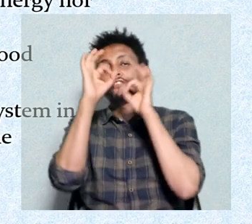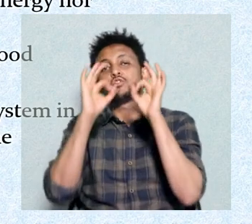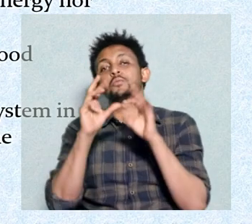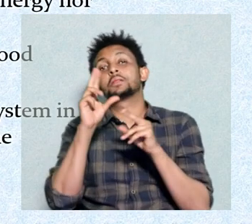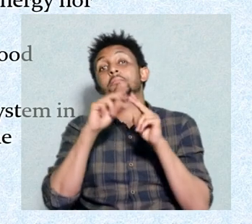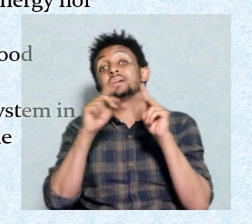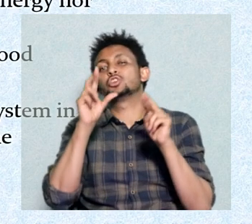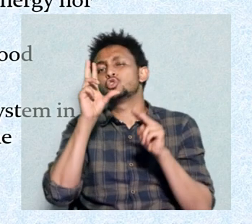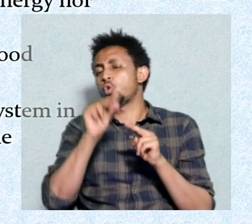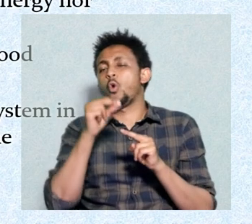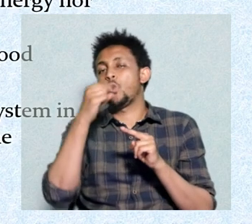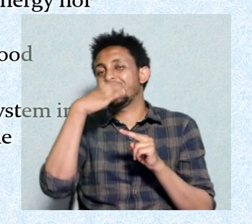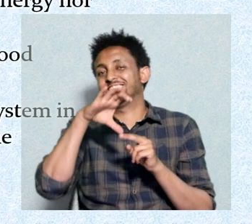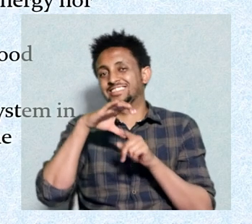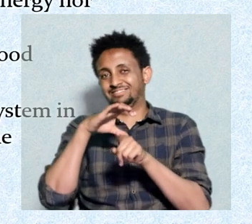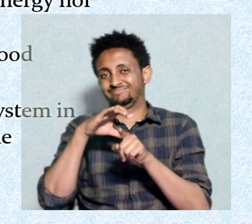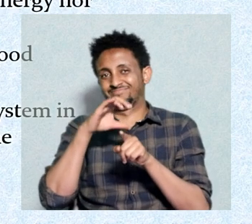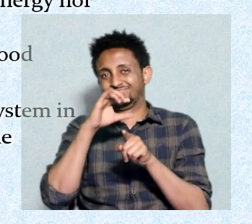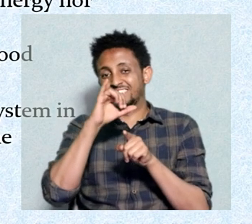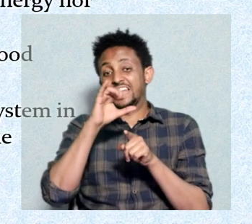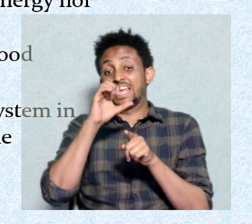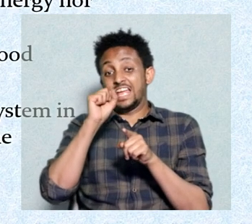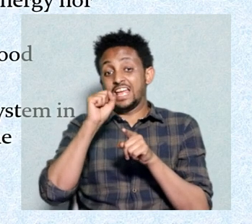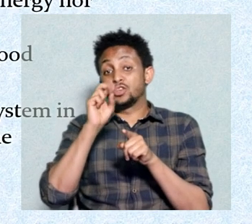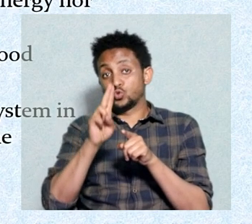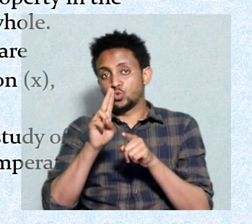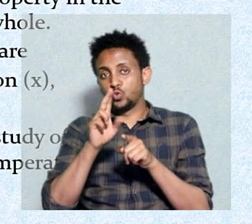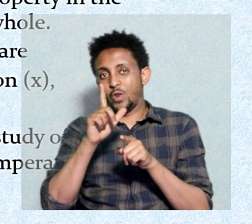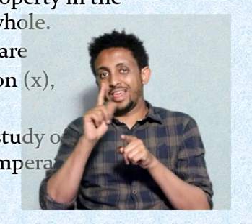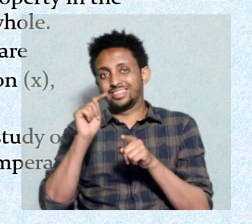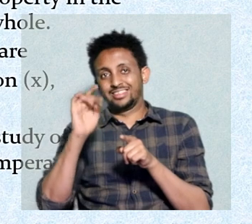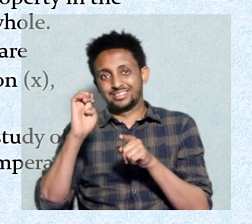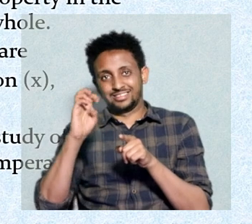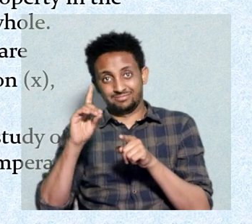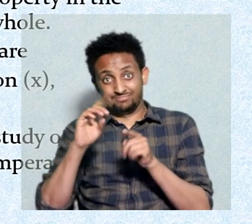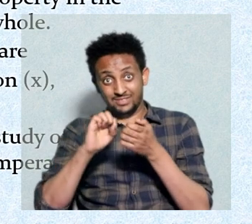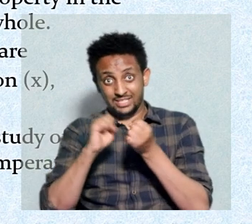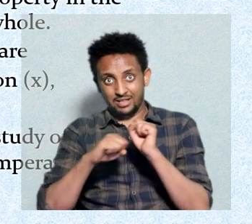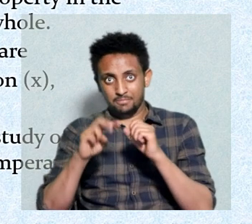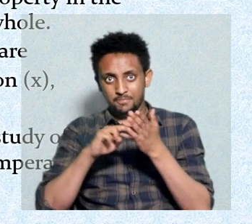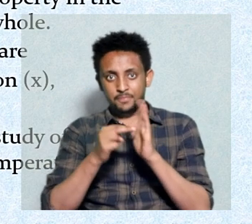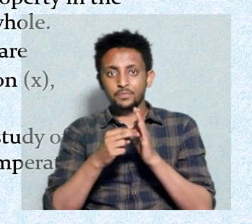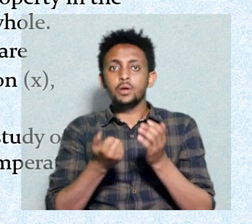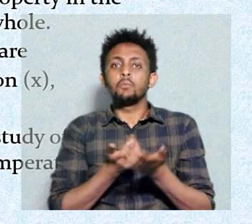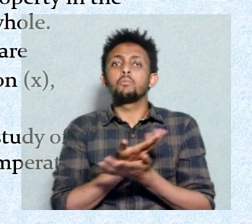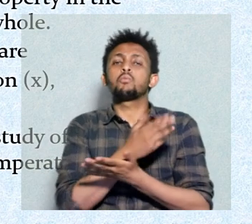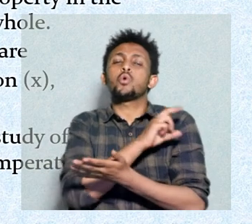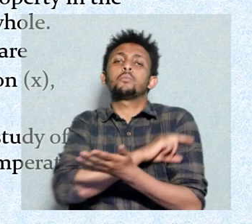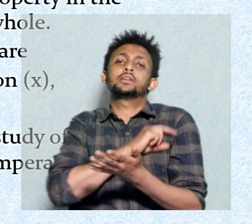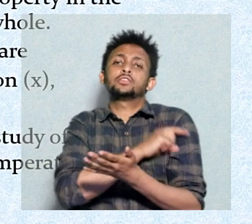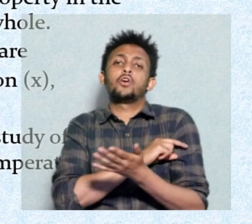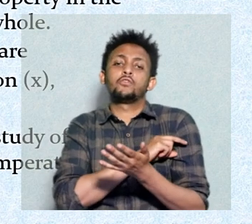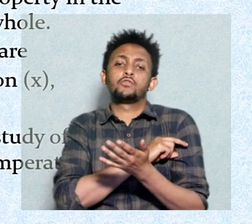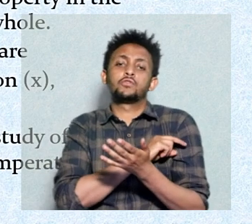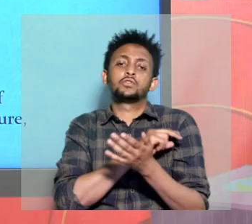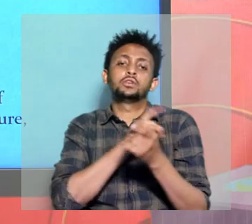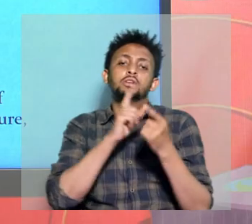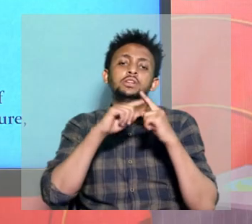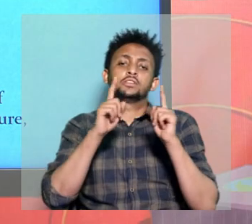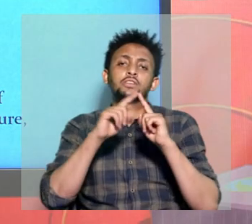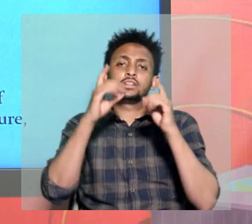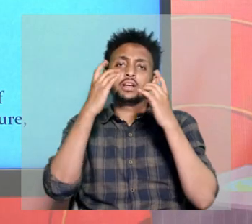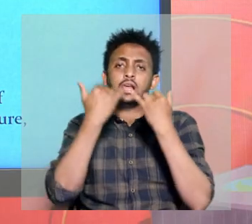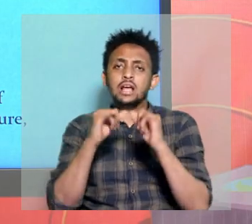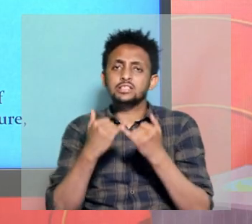but not heat, okay? No heat in or out of the system. Property of a system, as I said earlier, it's possible